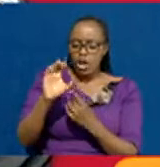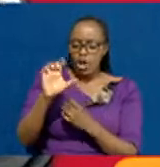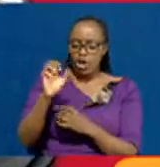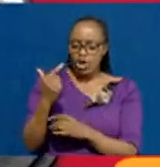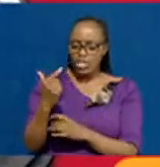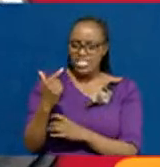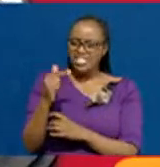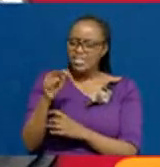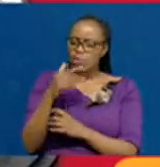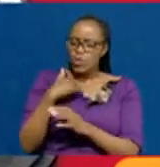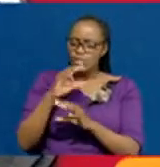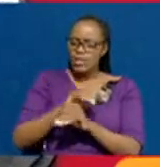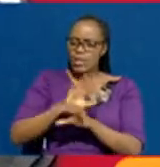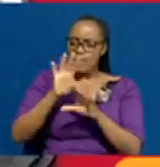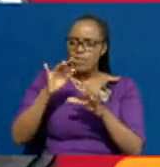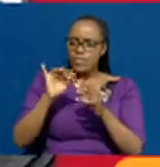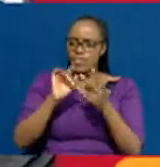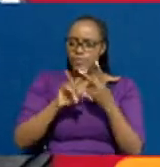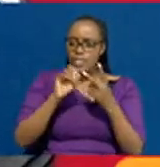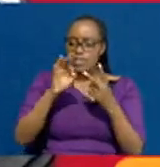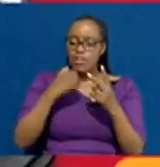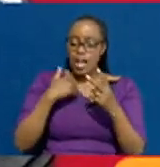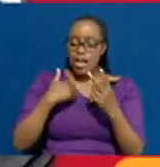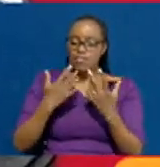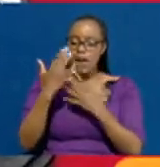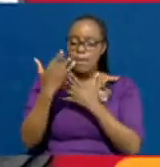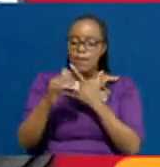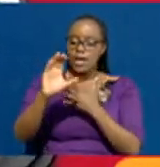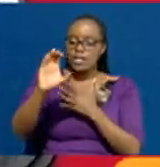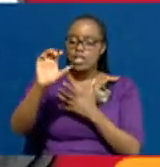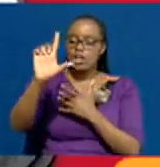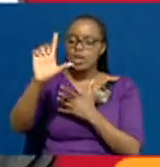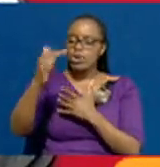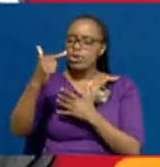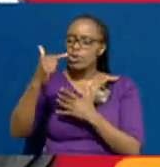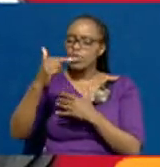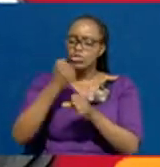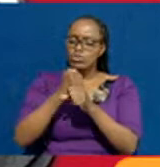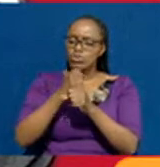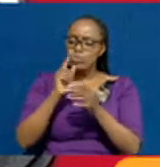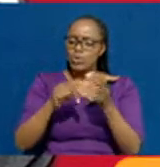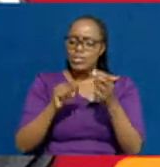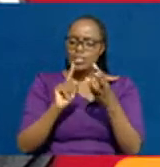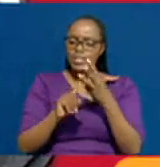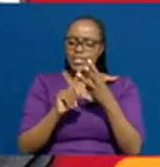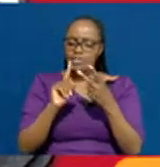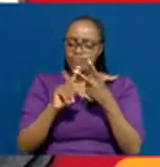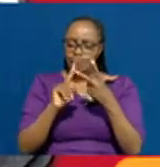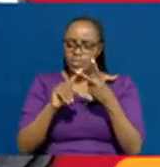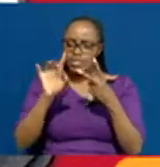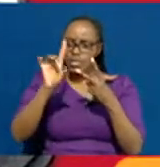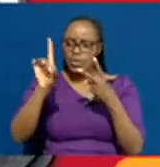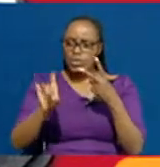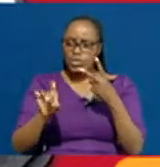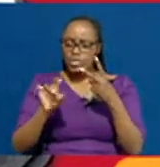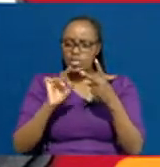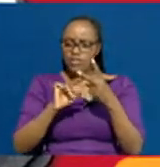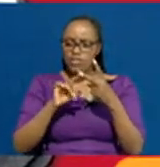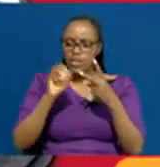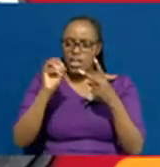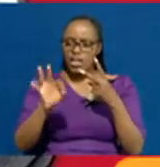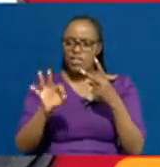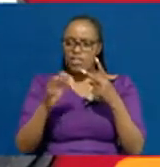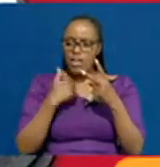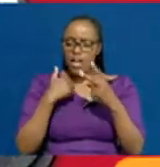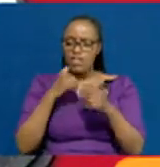that. And then if there's a blood clot, what do you do? And then the second question is that if there